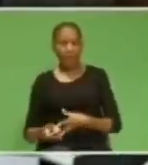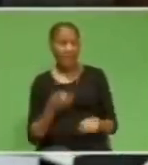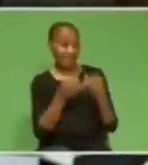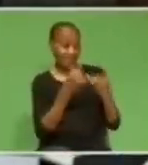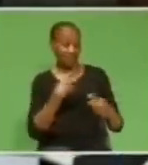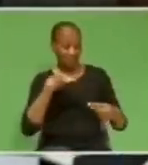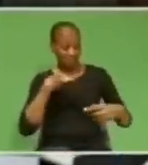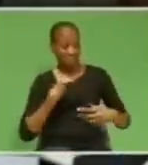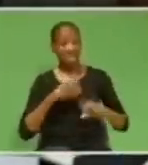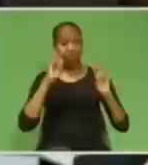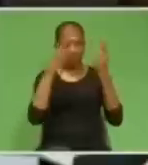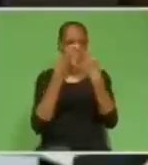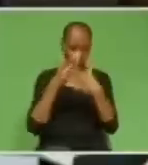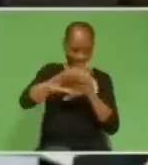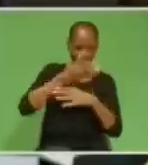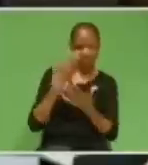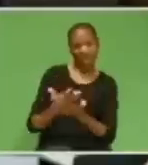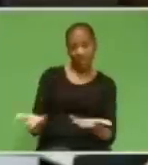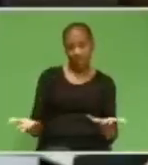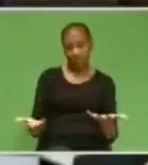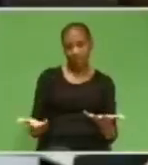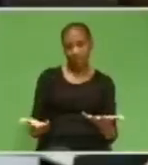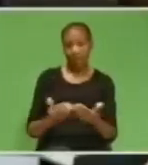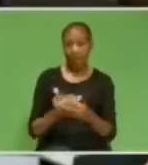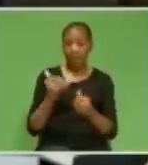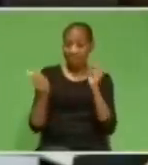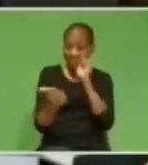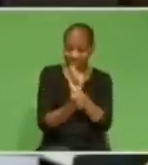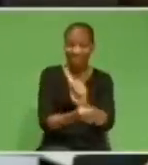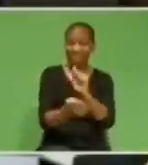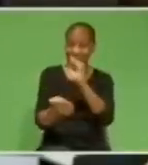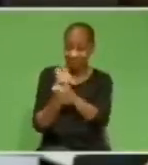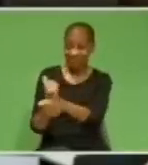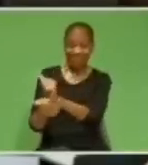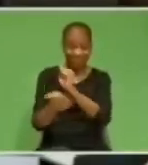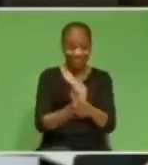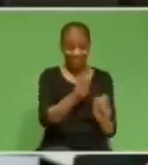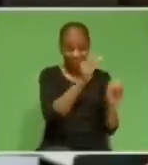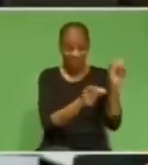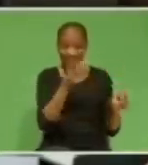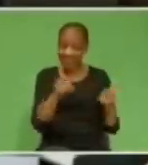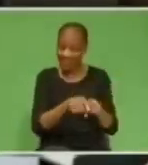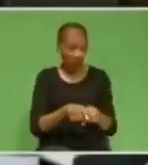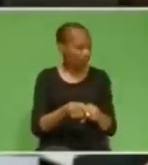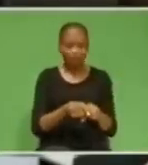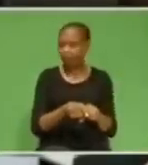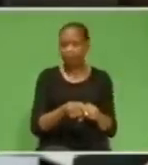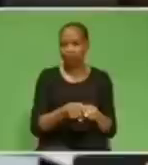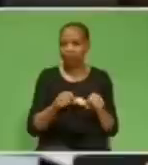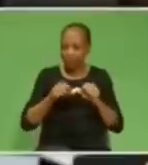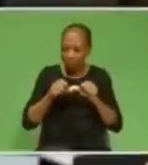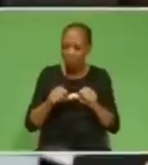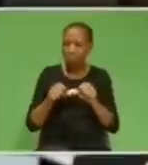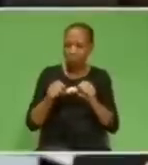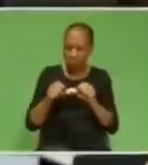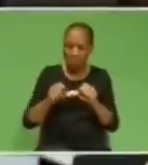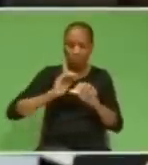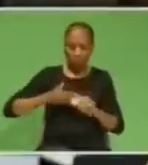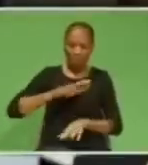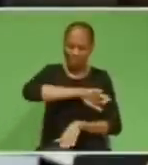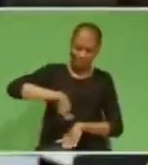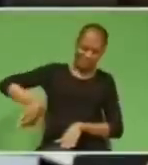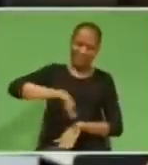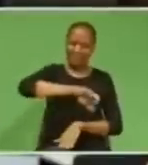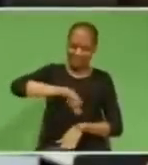be admitted to the university. Nothing happens to such perverts. The continued marginalization of women